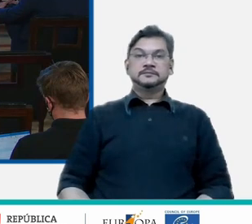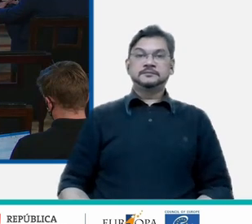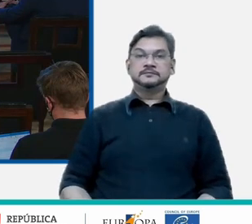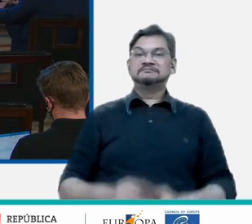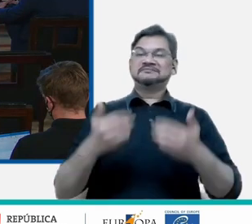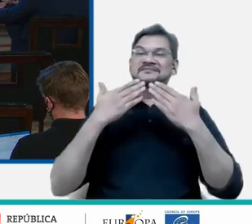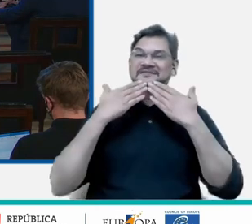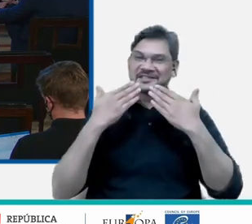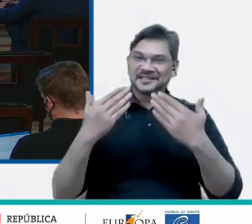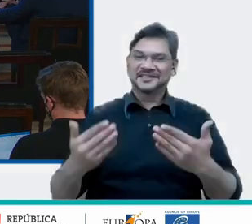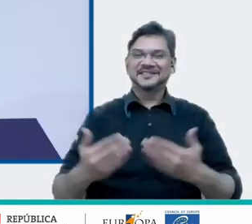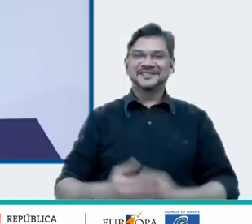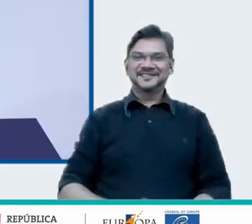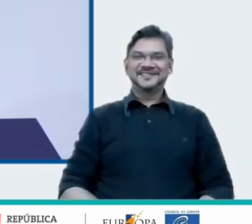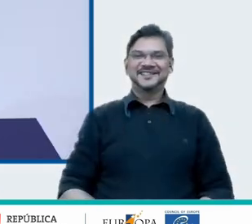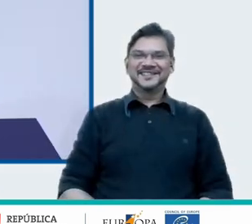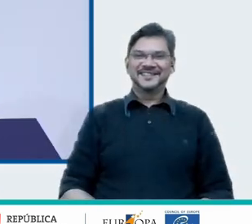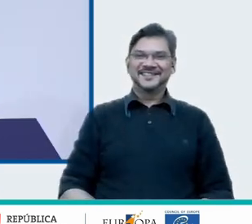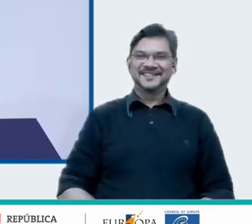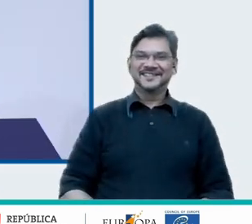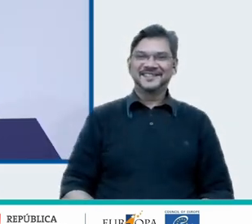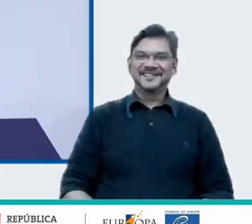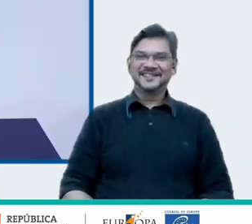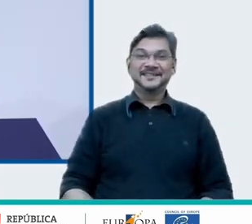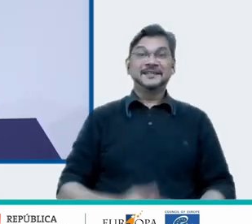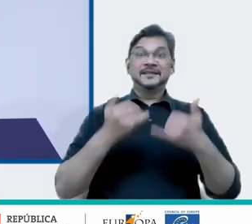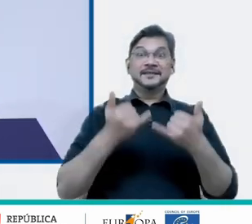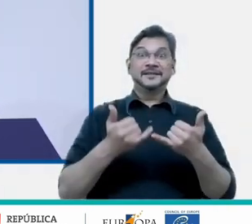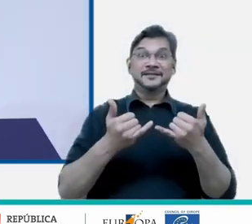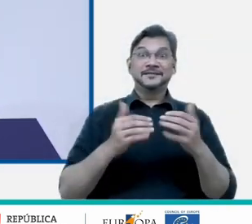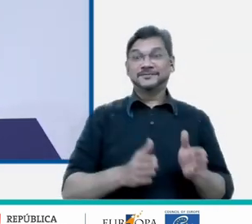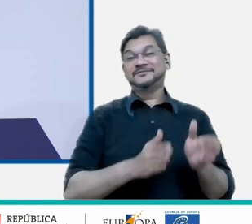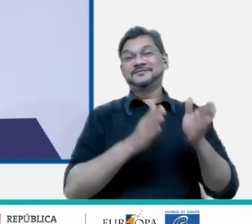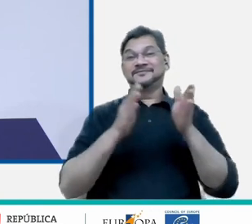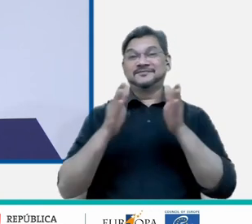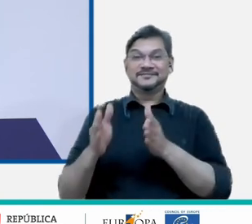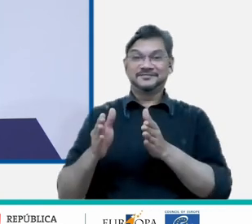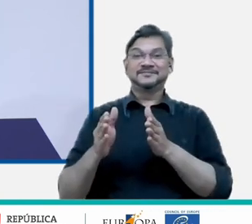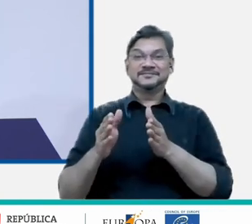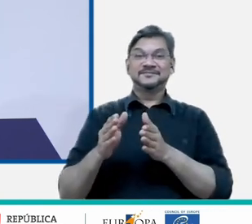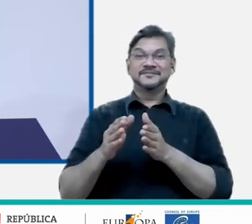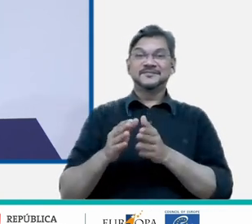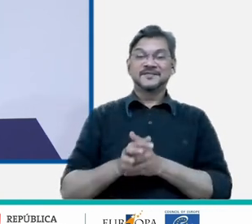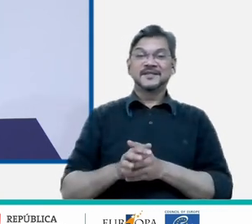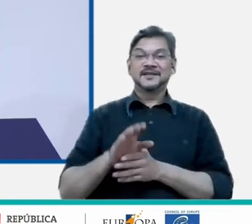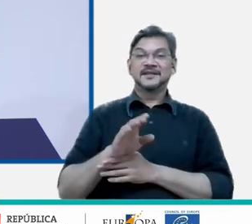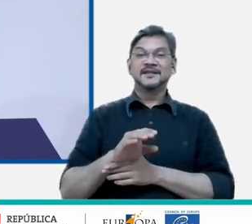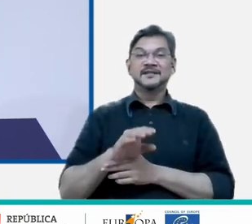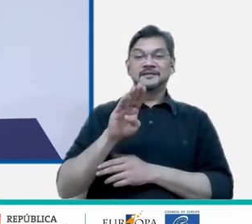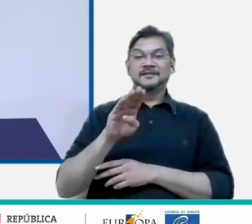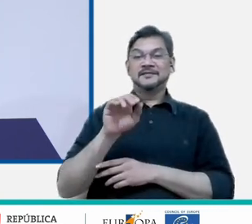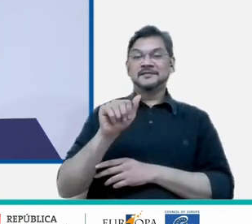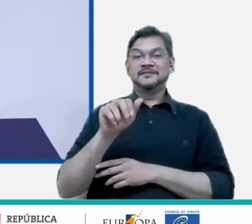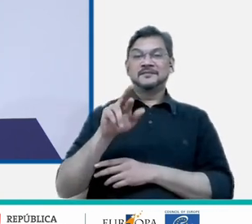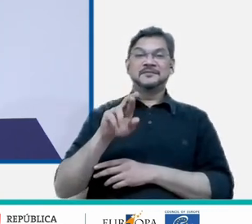your answer. And I would like now like to go to Barcelona for Mrs. Harris to